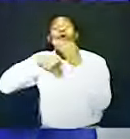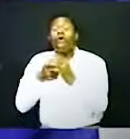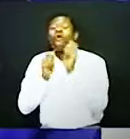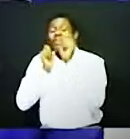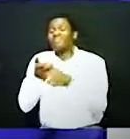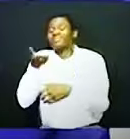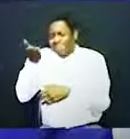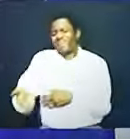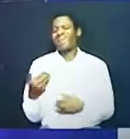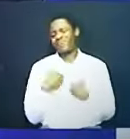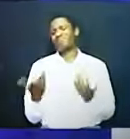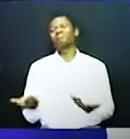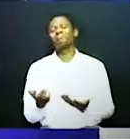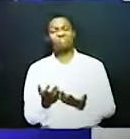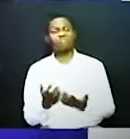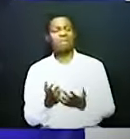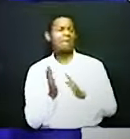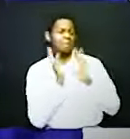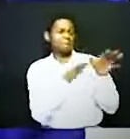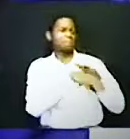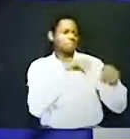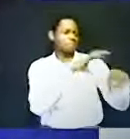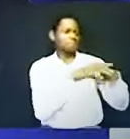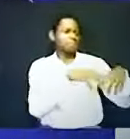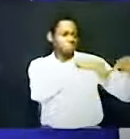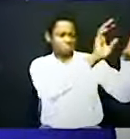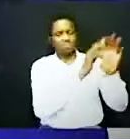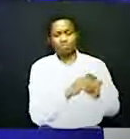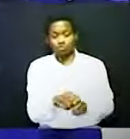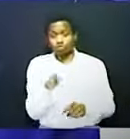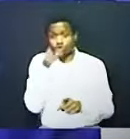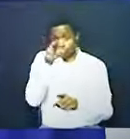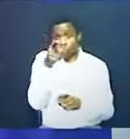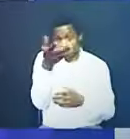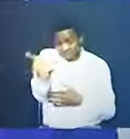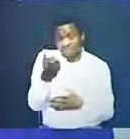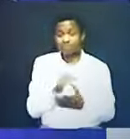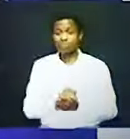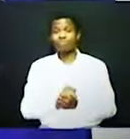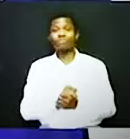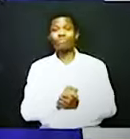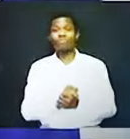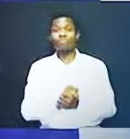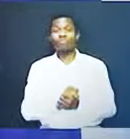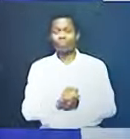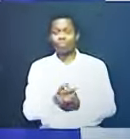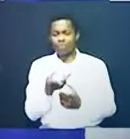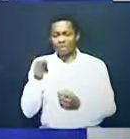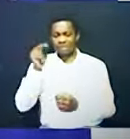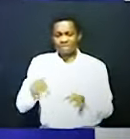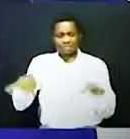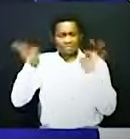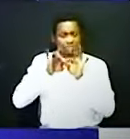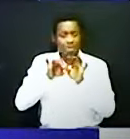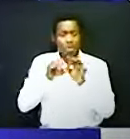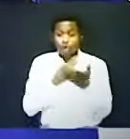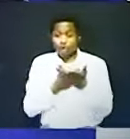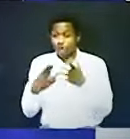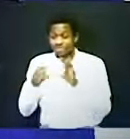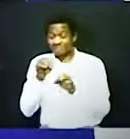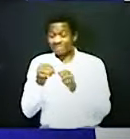present. Let them go. You are there. And when it is necessary, the spirit